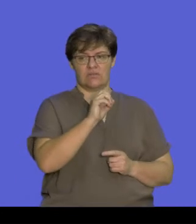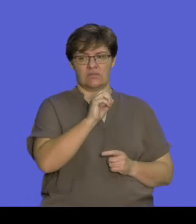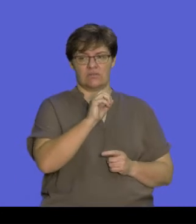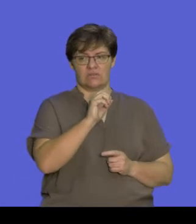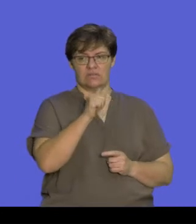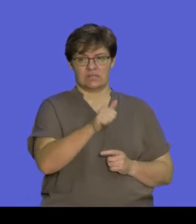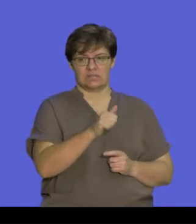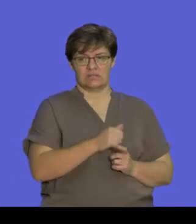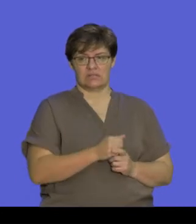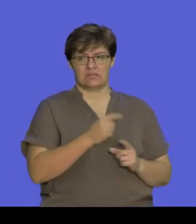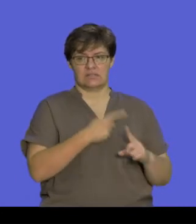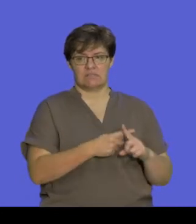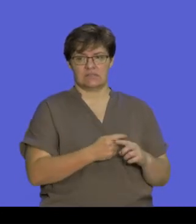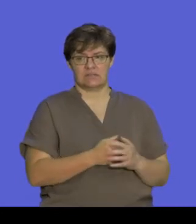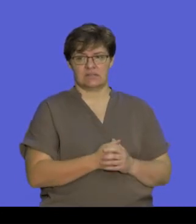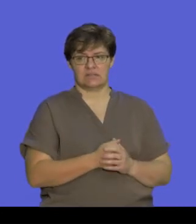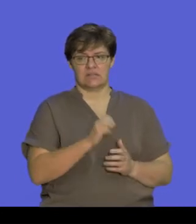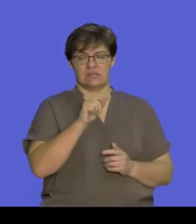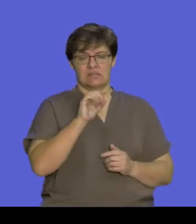0.6 multiplied by